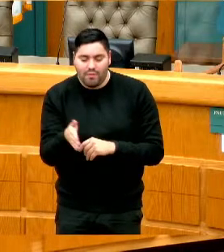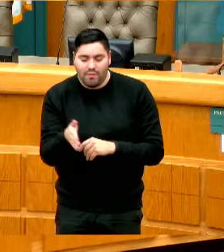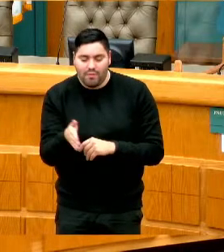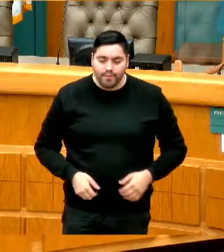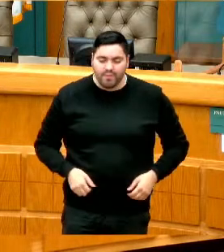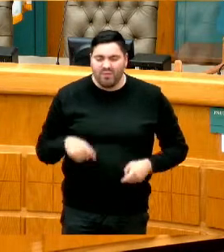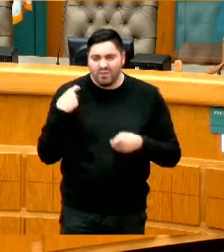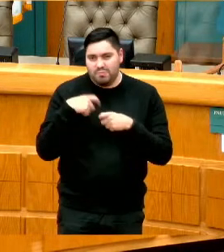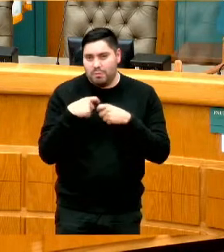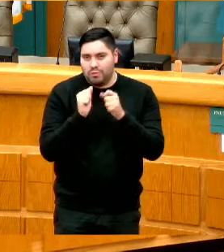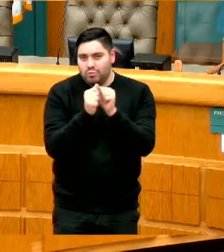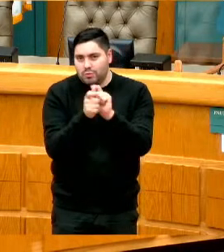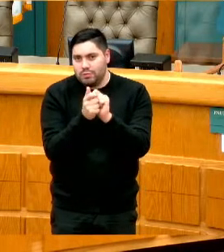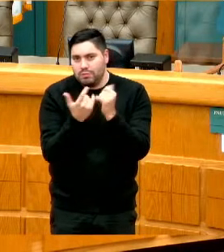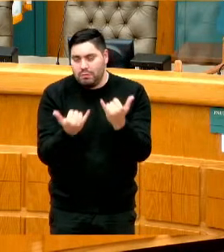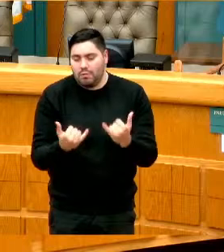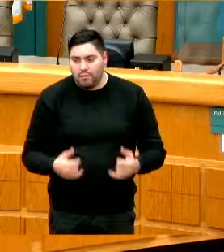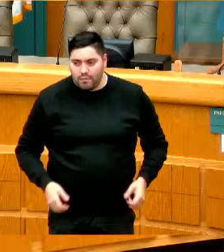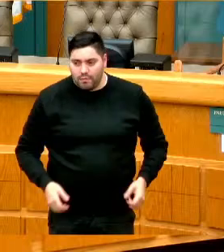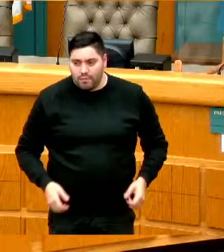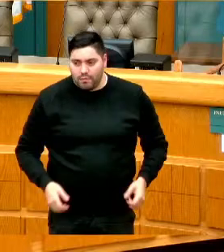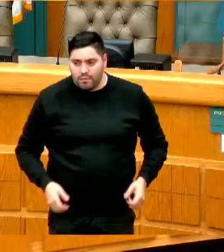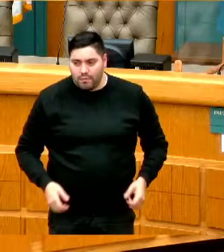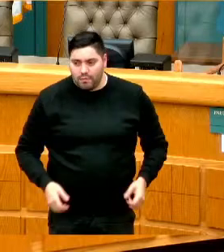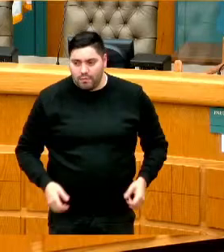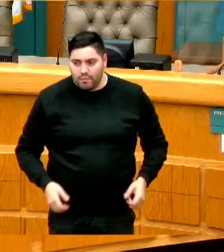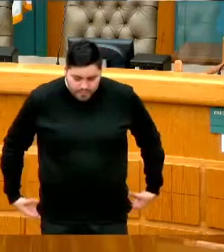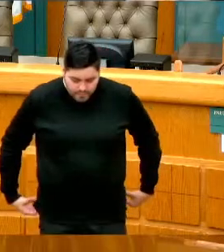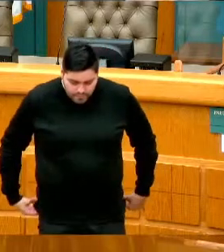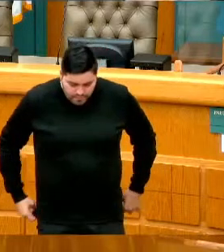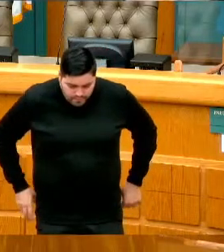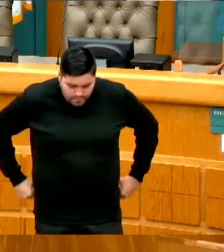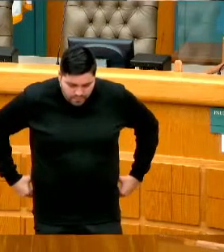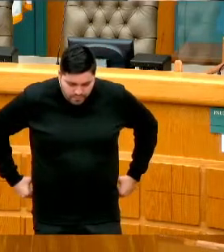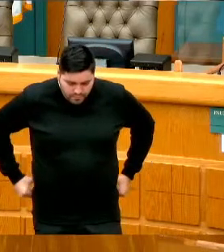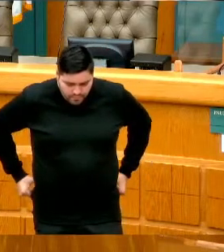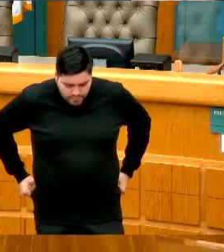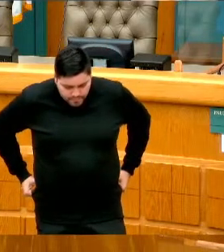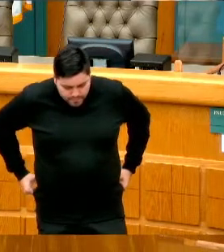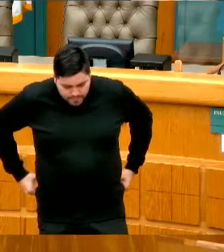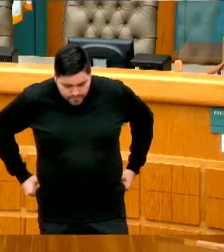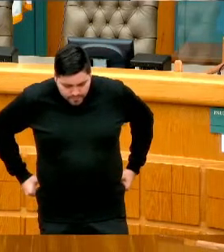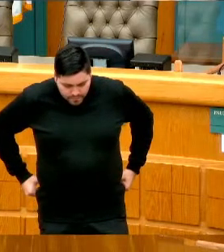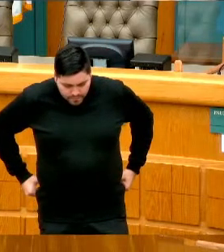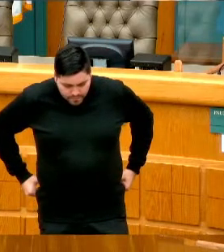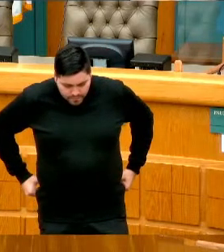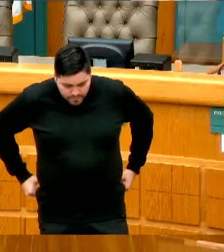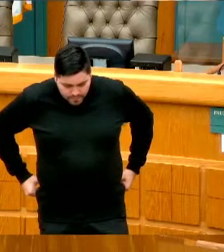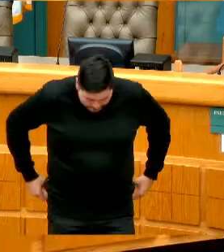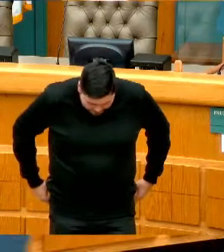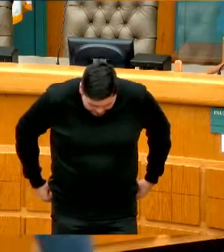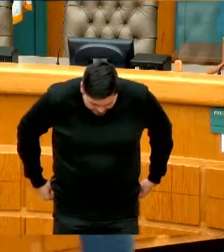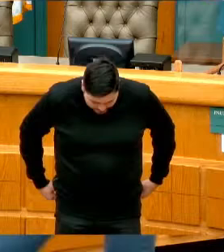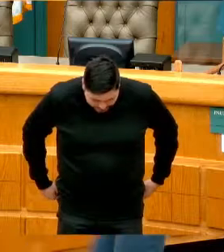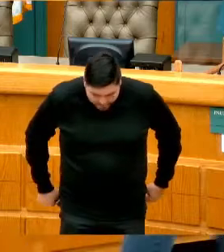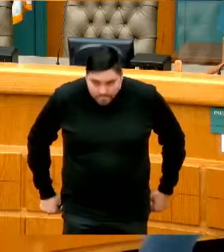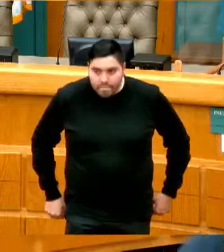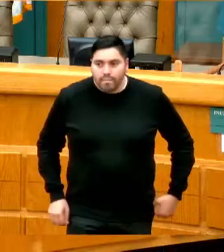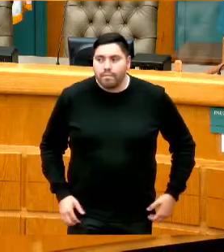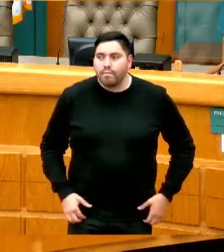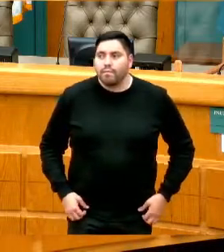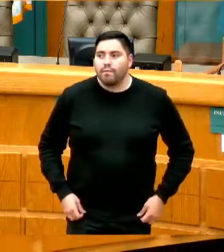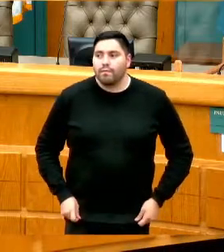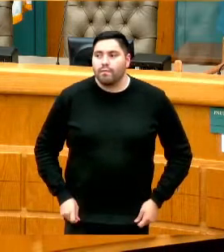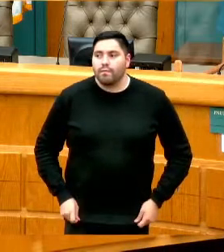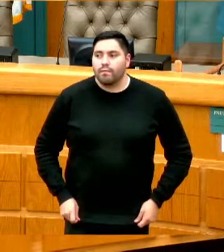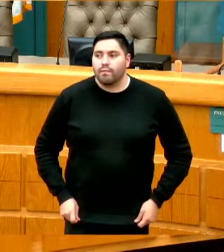ayer, el 30 de marzo. El 16% del condado de Nueces está completamente vacunado contra el coronavirus. Además, el Distrito de Salud de la ciudad